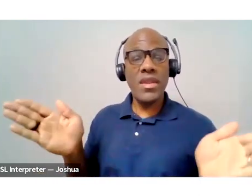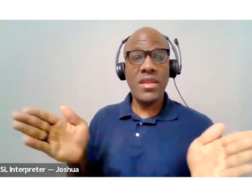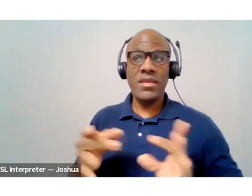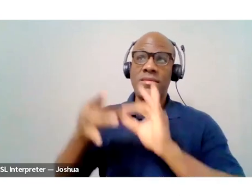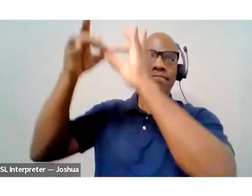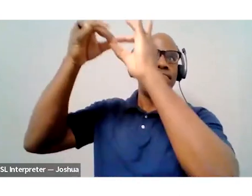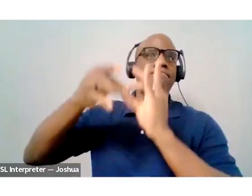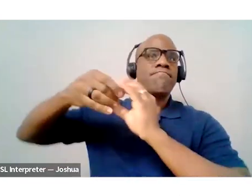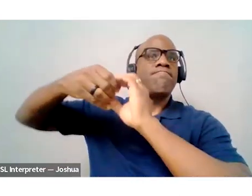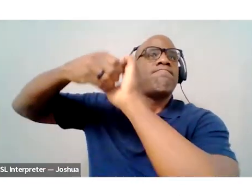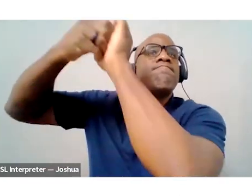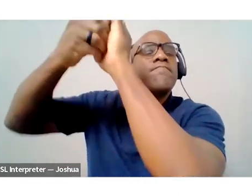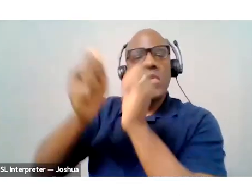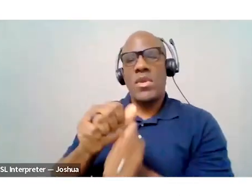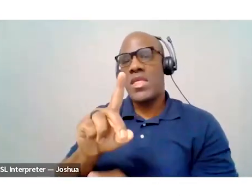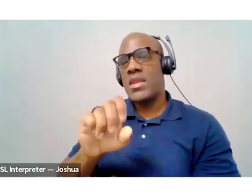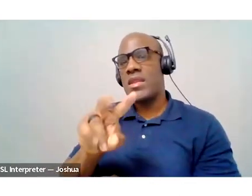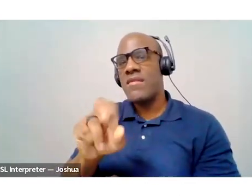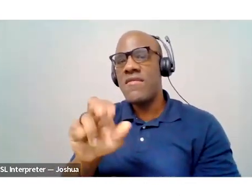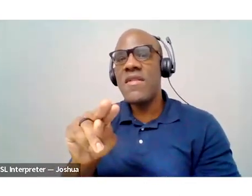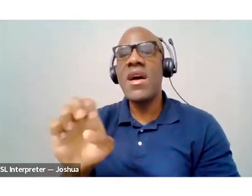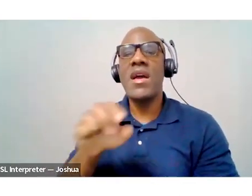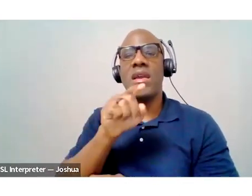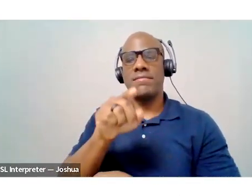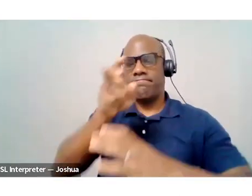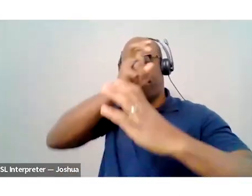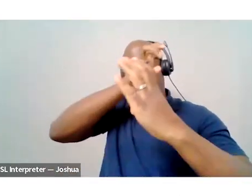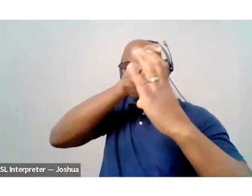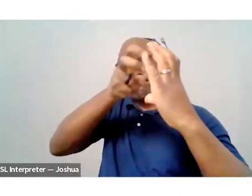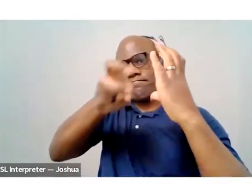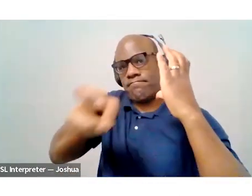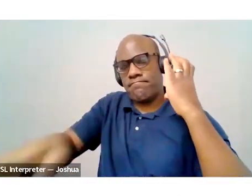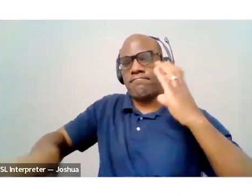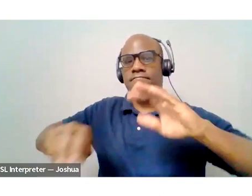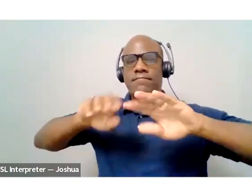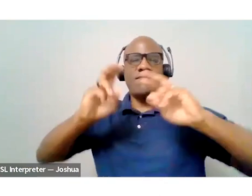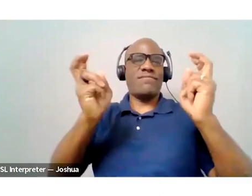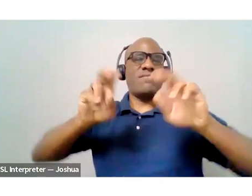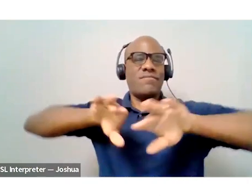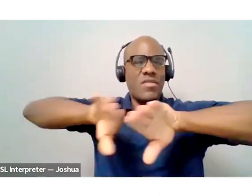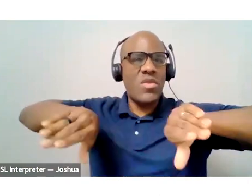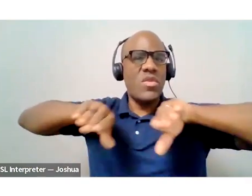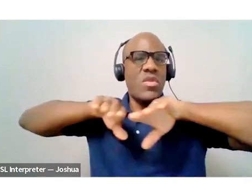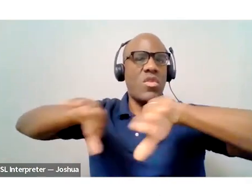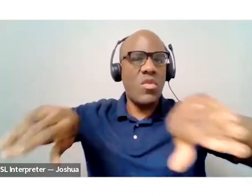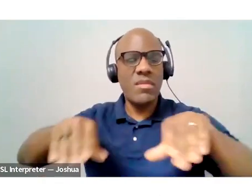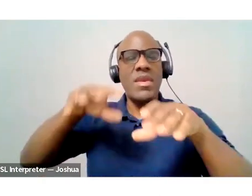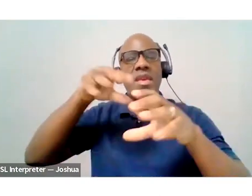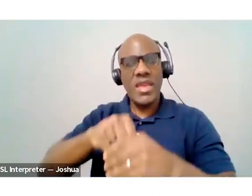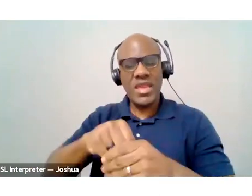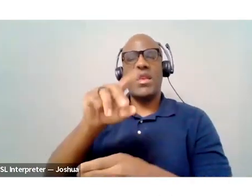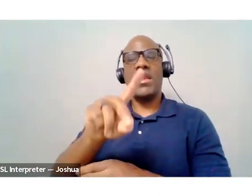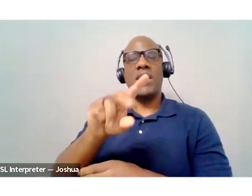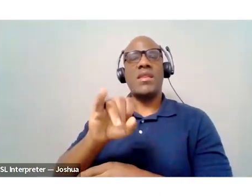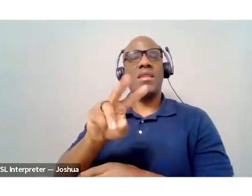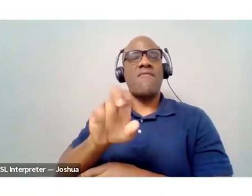swims, and I'm sure you have tons of Sufi poetry to look at that speaks to this, in the sea of the divine. But they also do